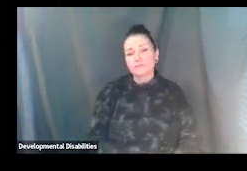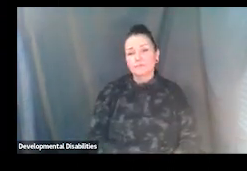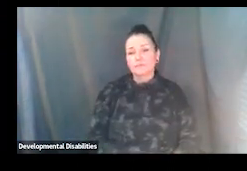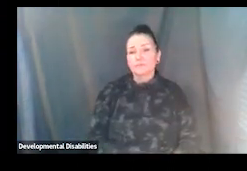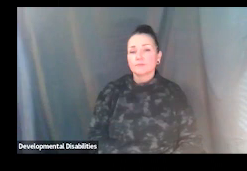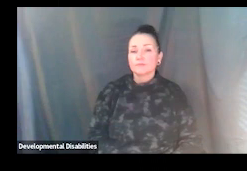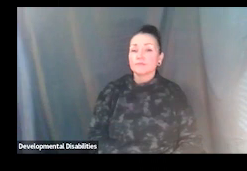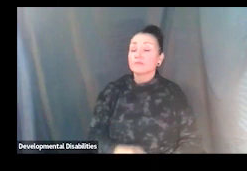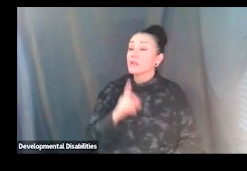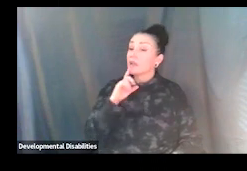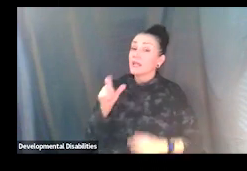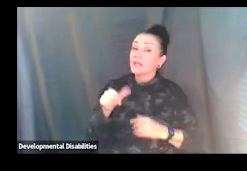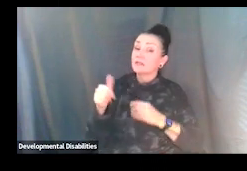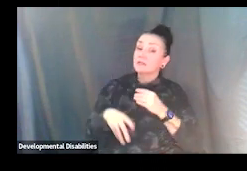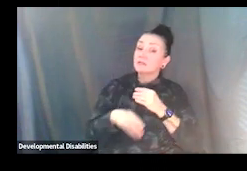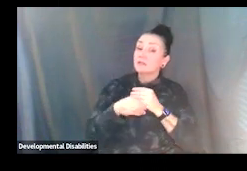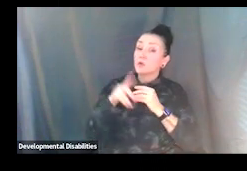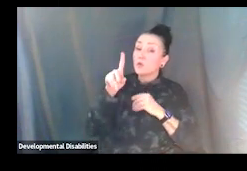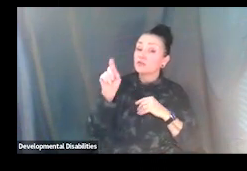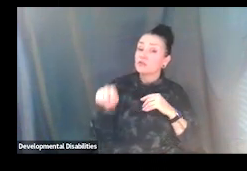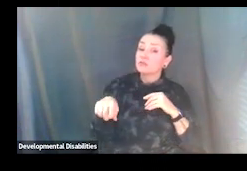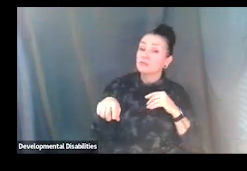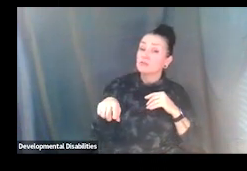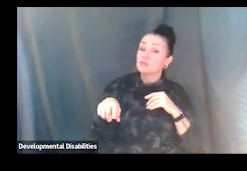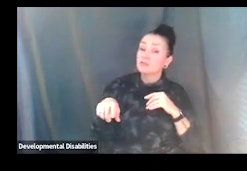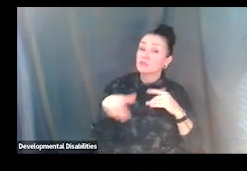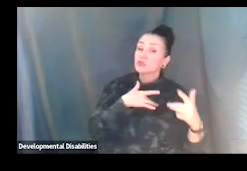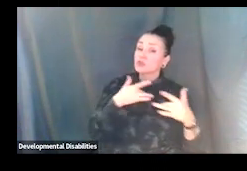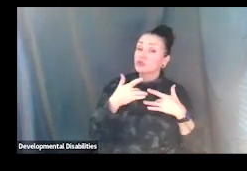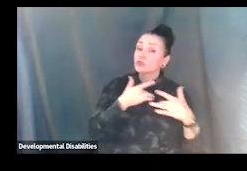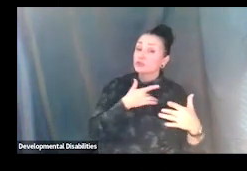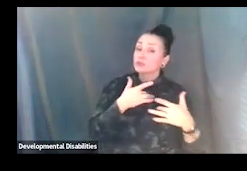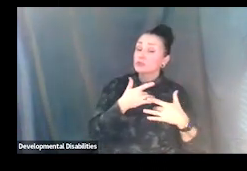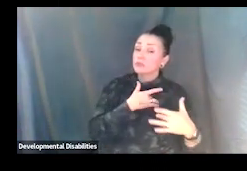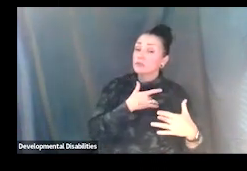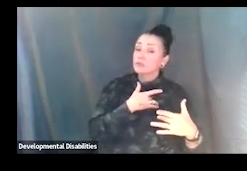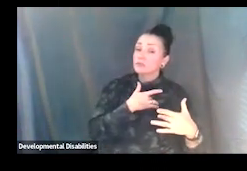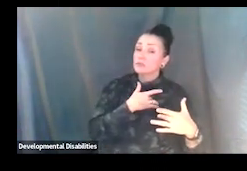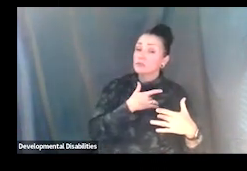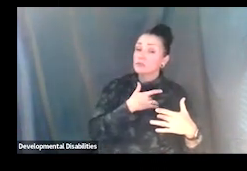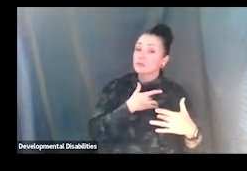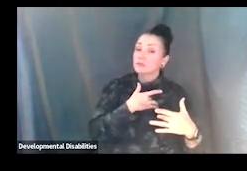All right. Any other questions or comments, concerns?